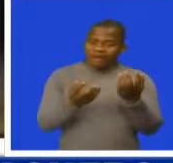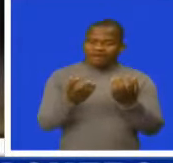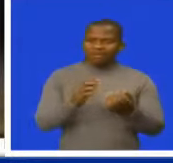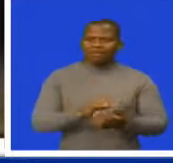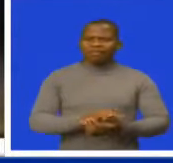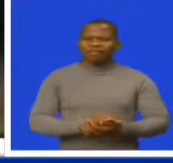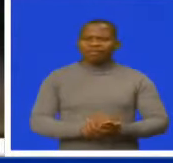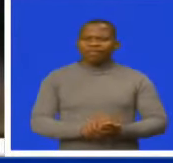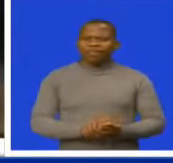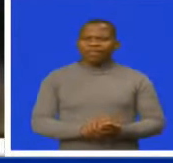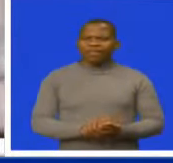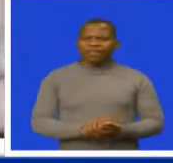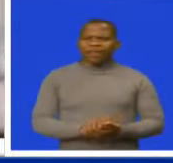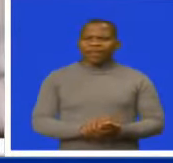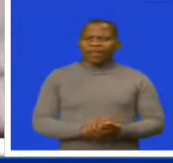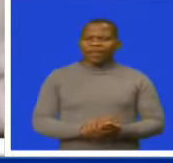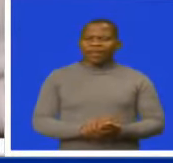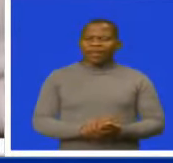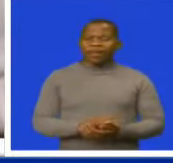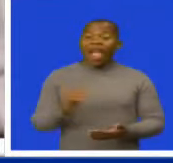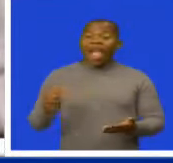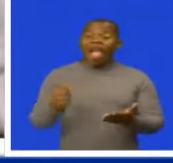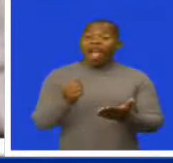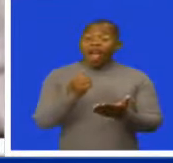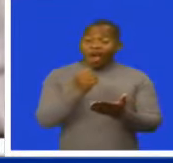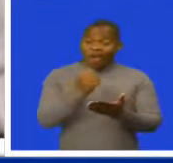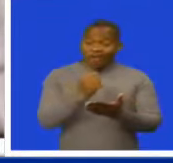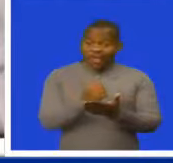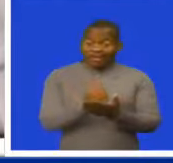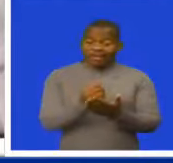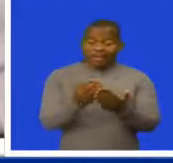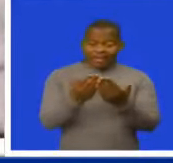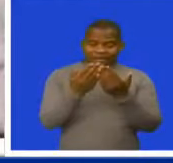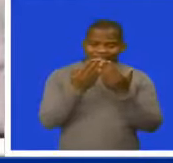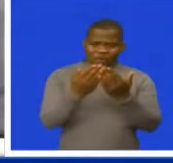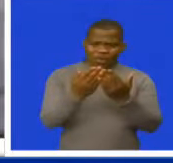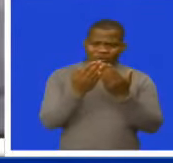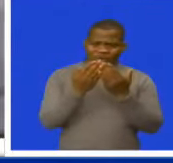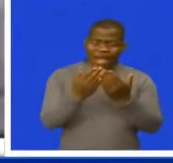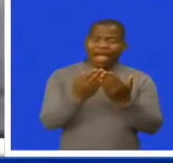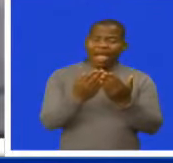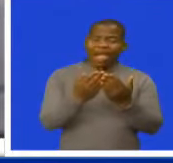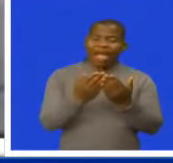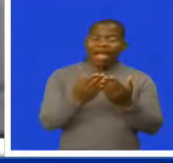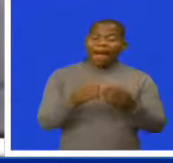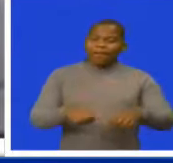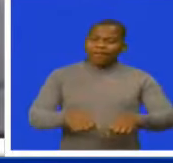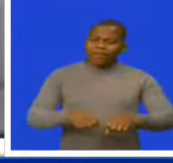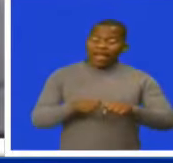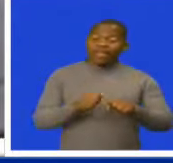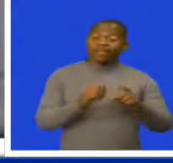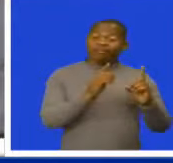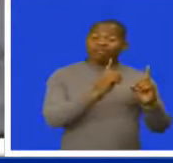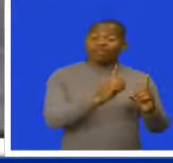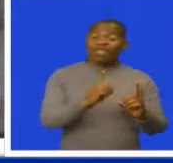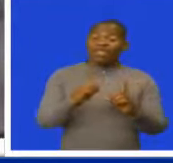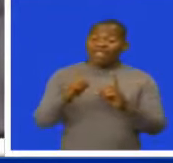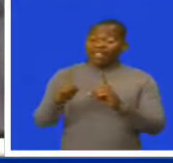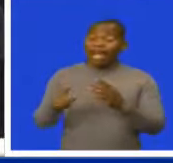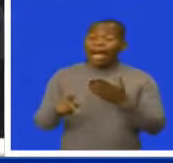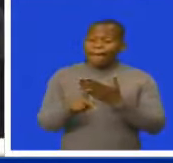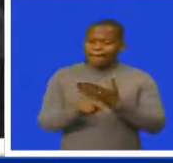lesifundza saseshiselweni libambe umhlangano nabothishela nhloko betikola letincane livati inkinga labacabanga ukuthi batohlangabetana nato